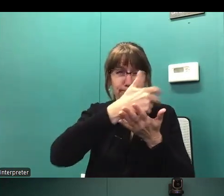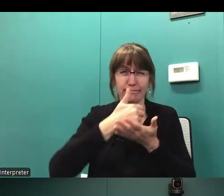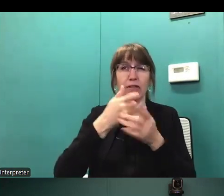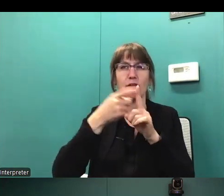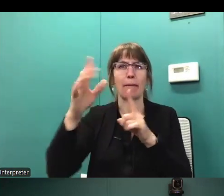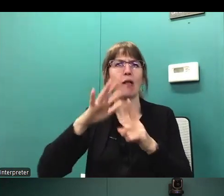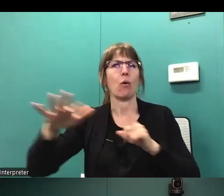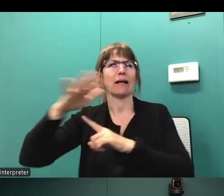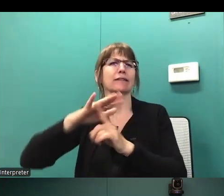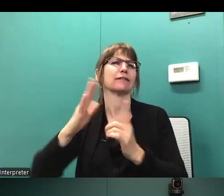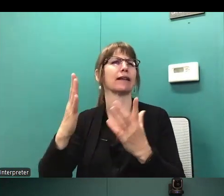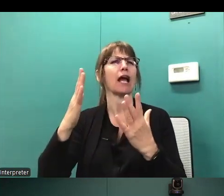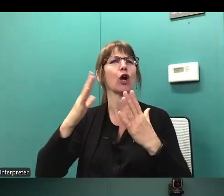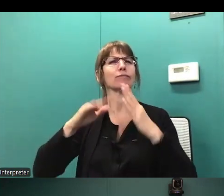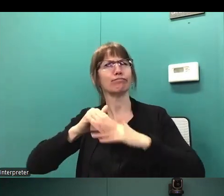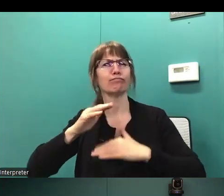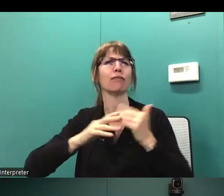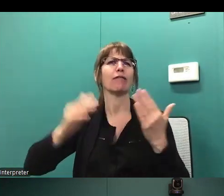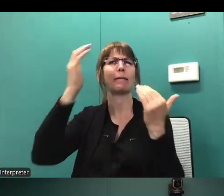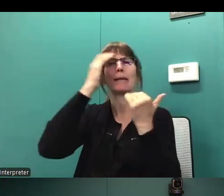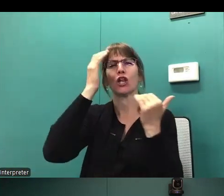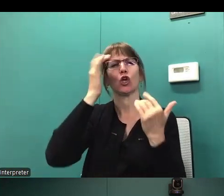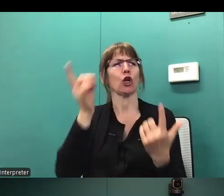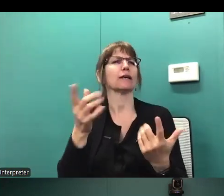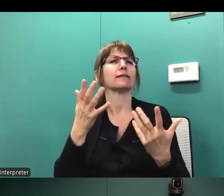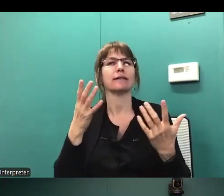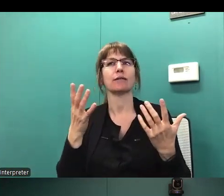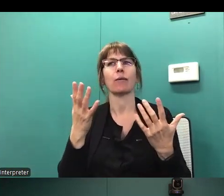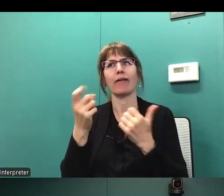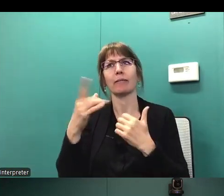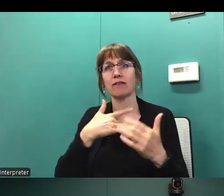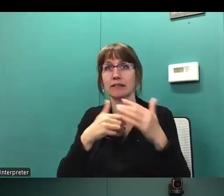familiar with them so that, we want children to, students to feel safe.